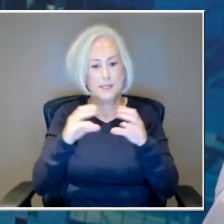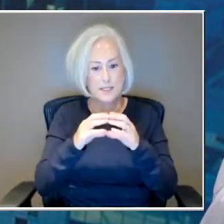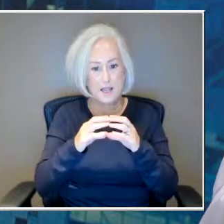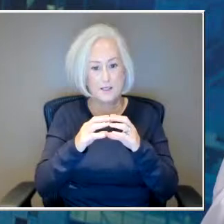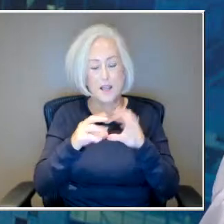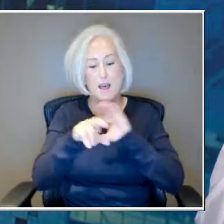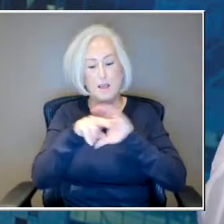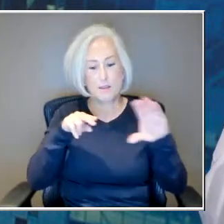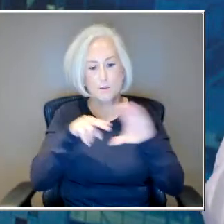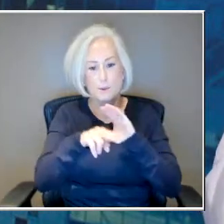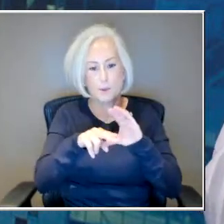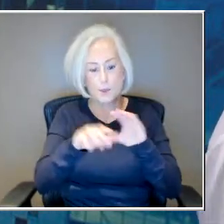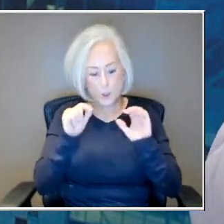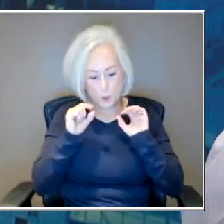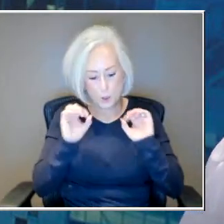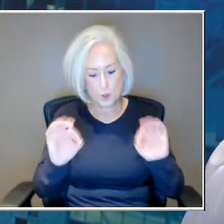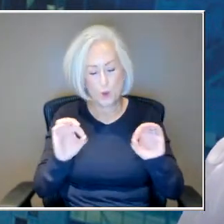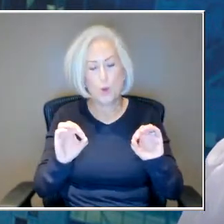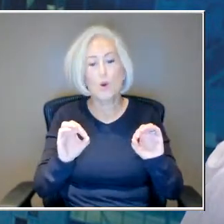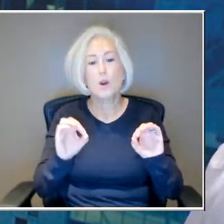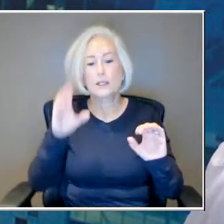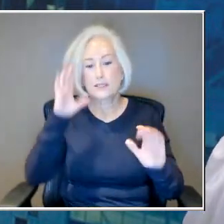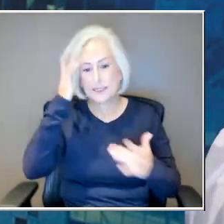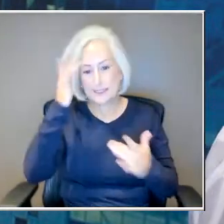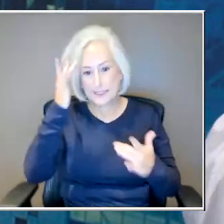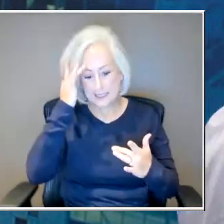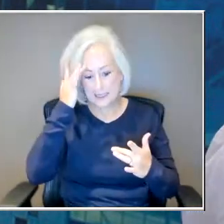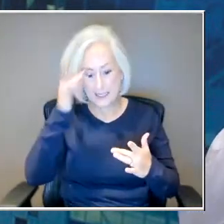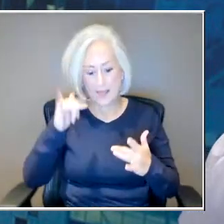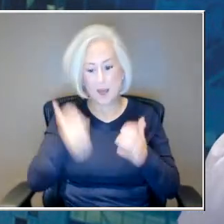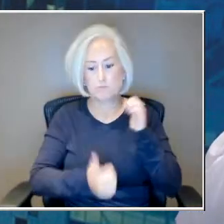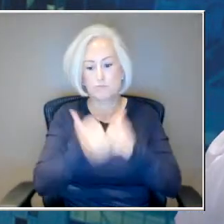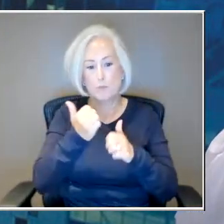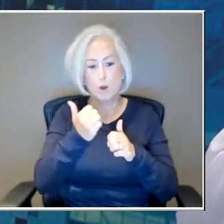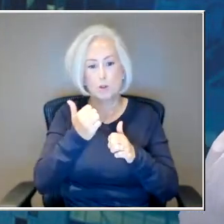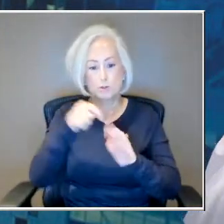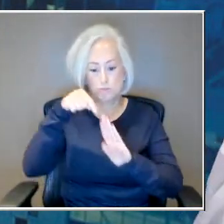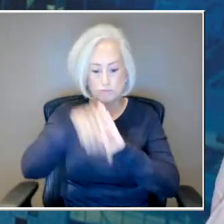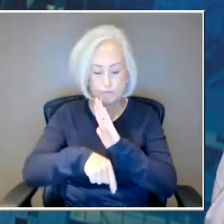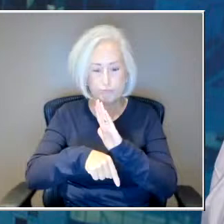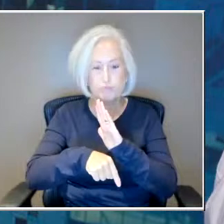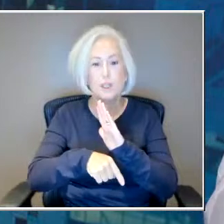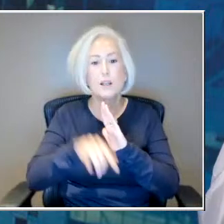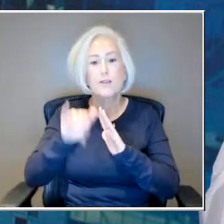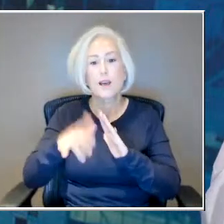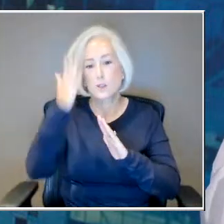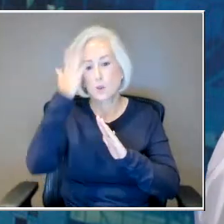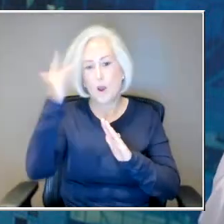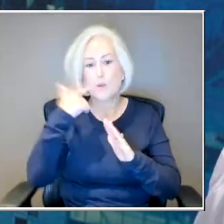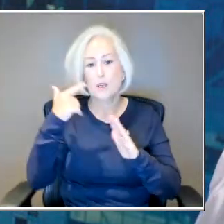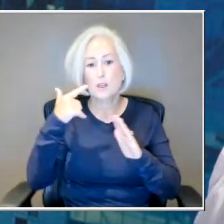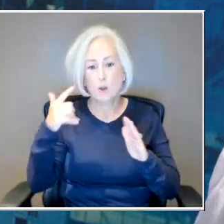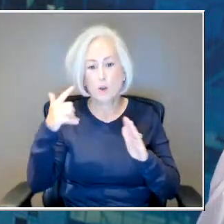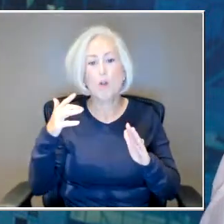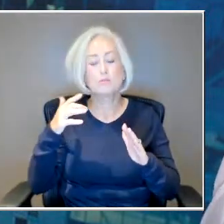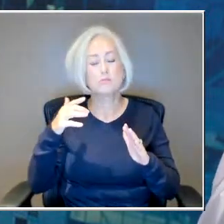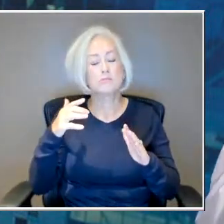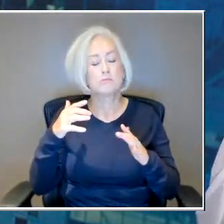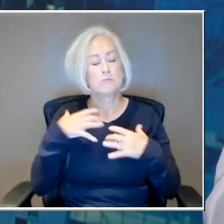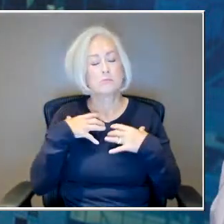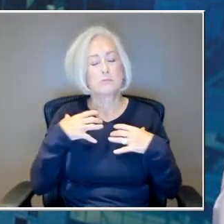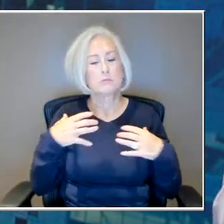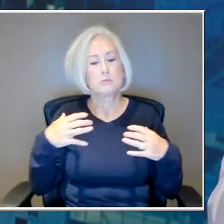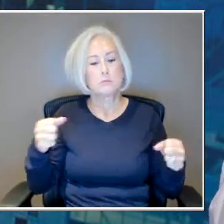that's appearing there. So that's the deepest remission that ever, and that's why we call it stringent complete remission. To achieve it, that's really a big milestone.